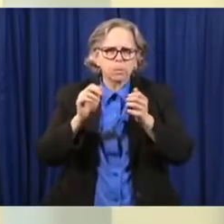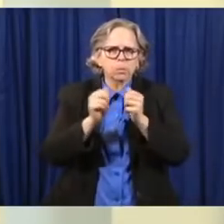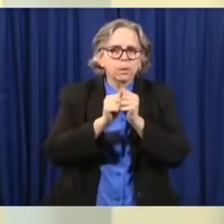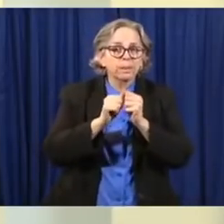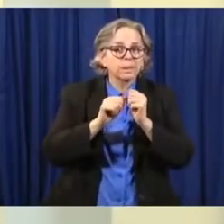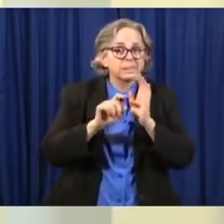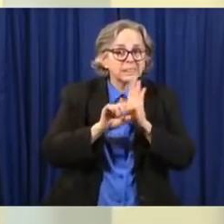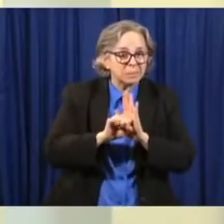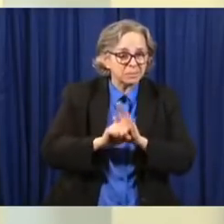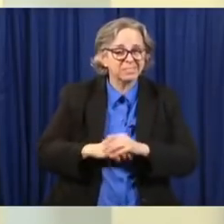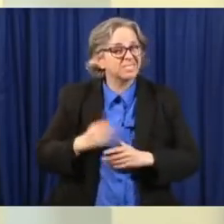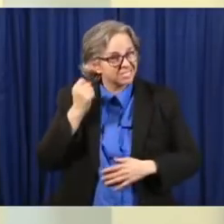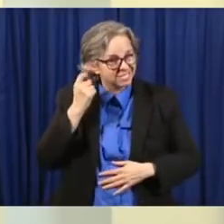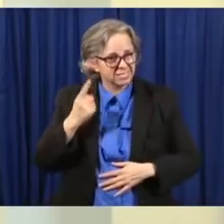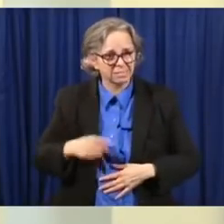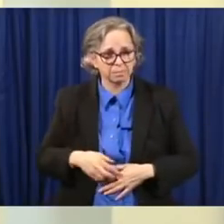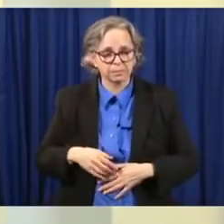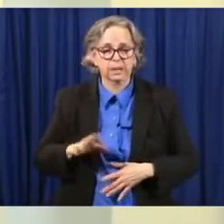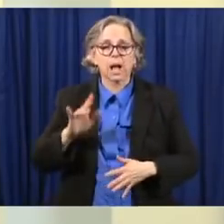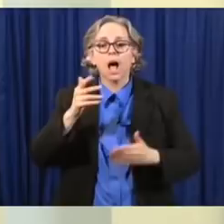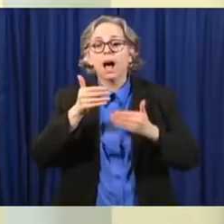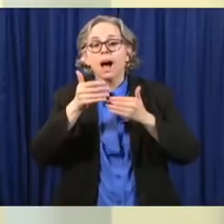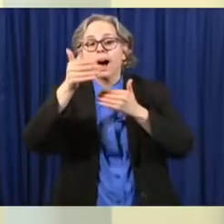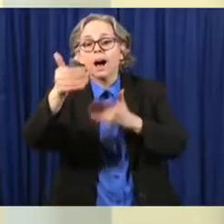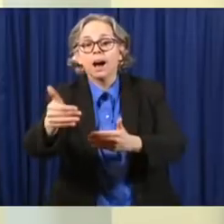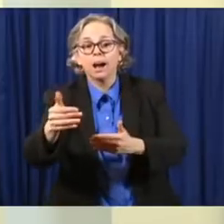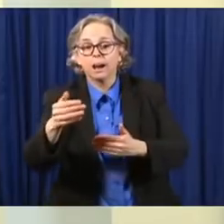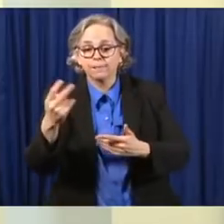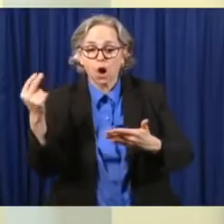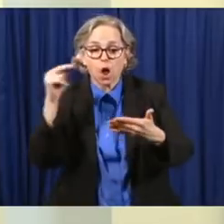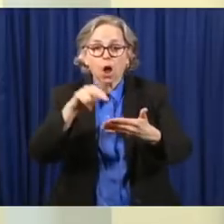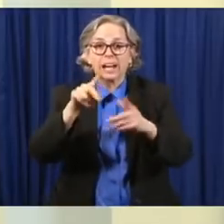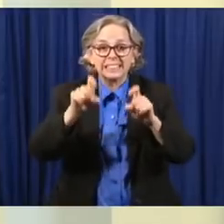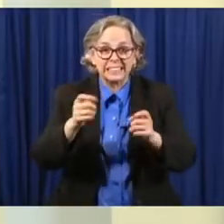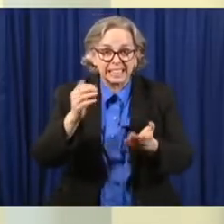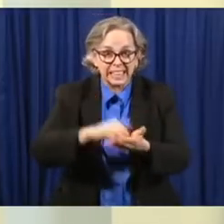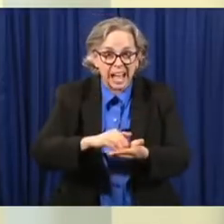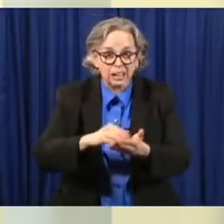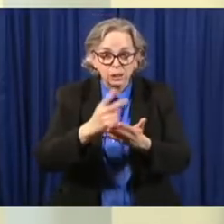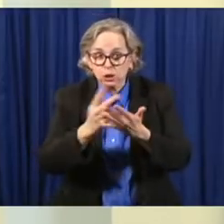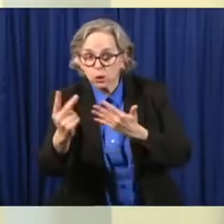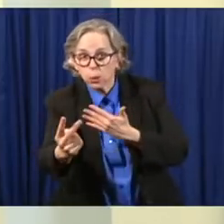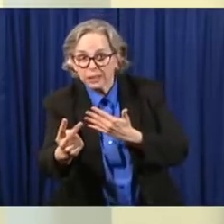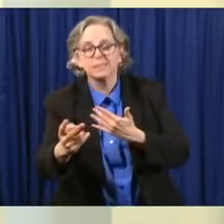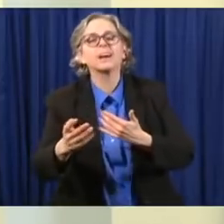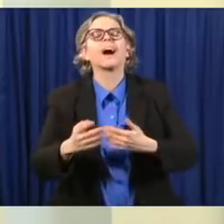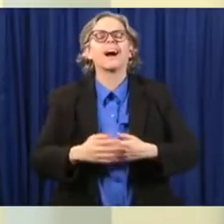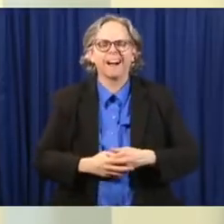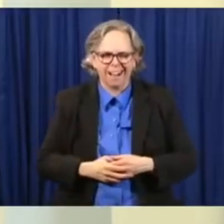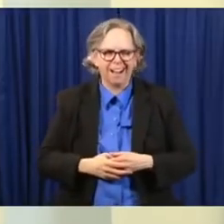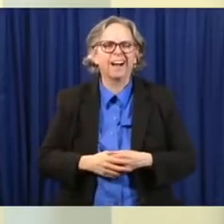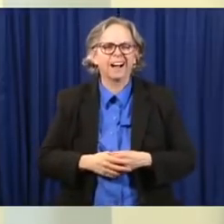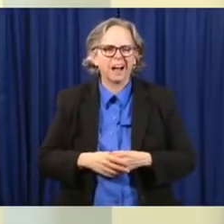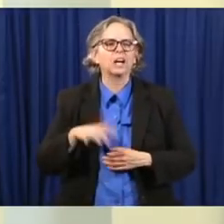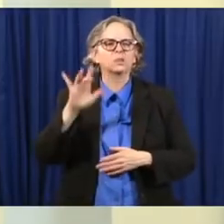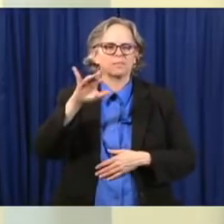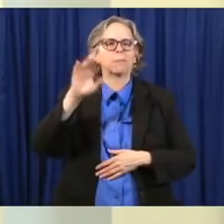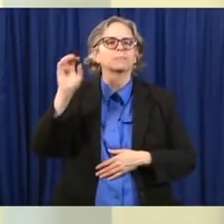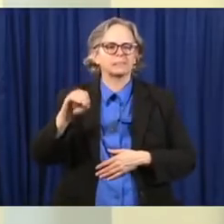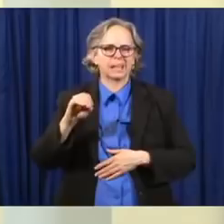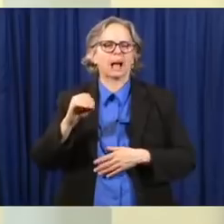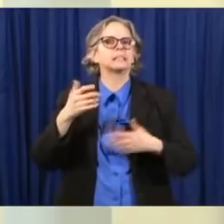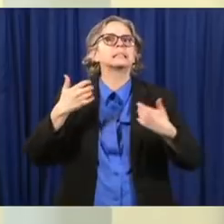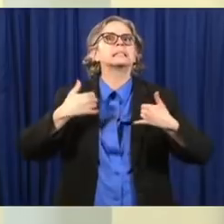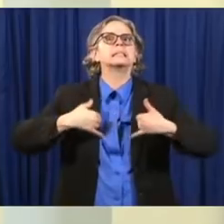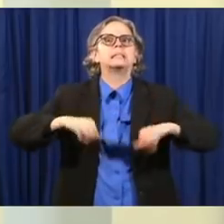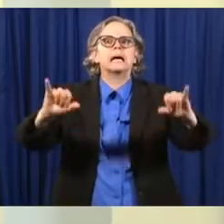there 2 weeks later and you tested, some of those people would have just stayed asymptomatic, probably at least 25%, but I think it's going to end up being much